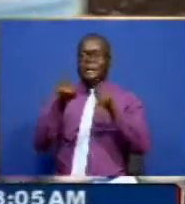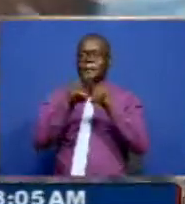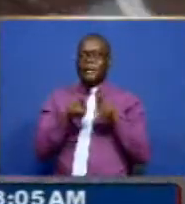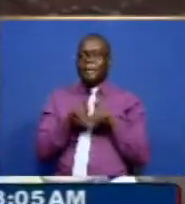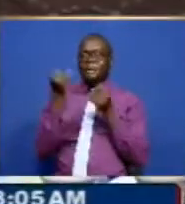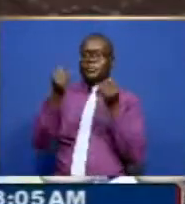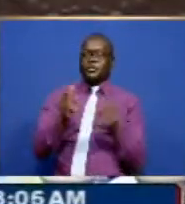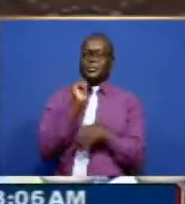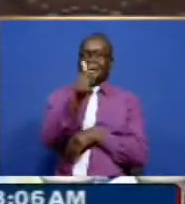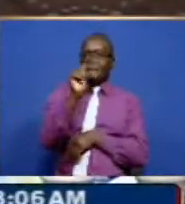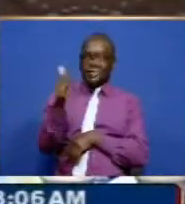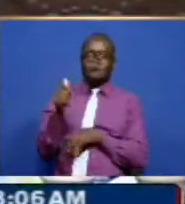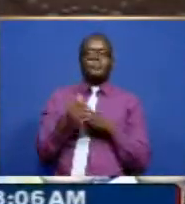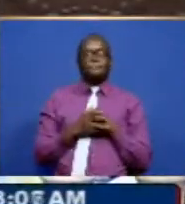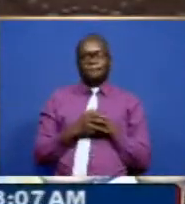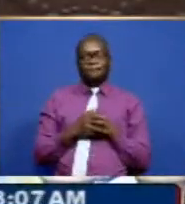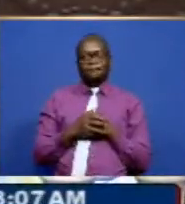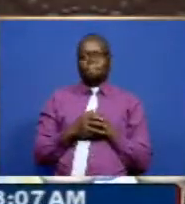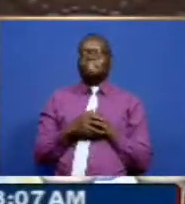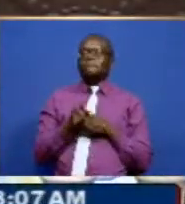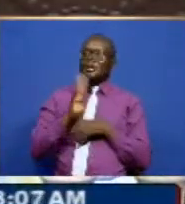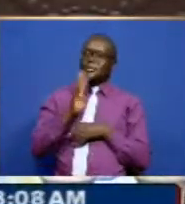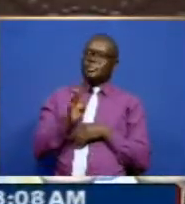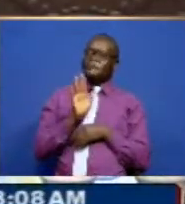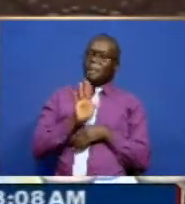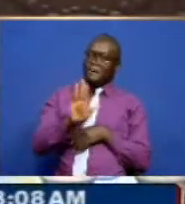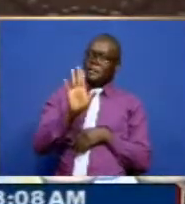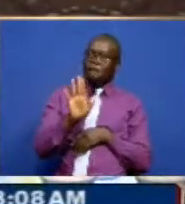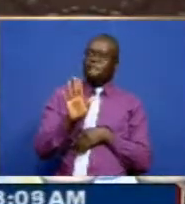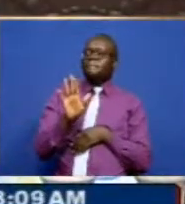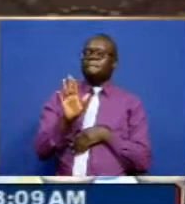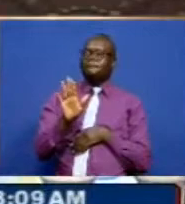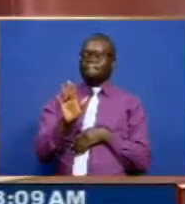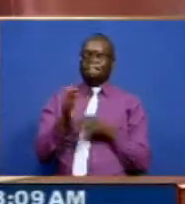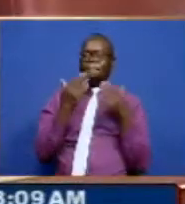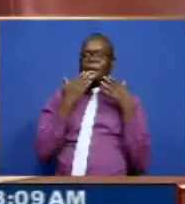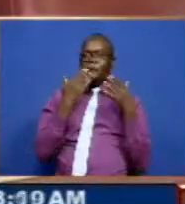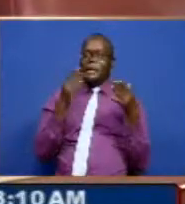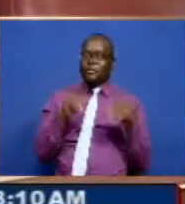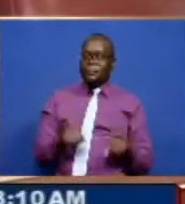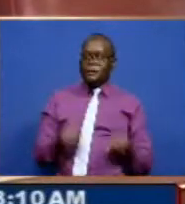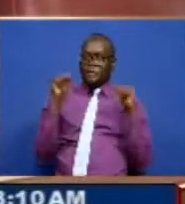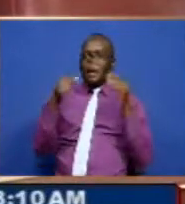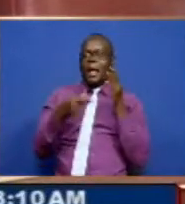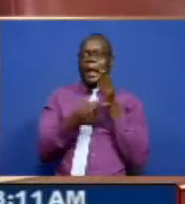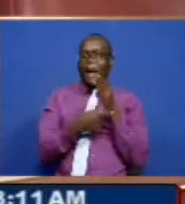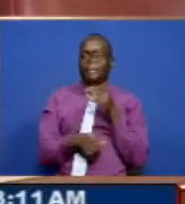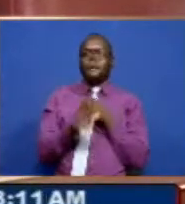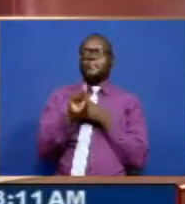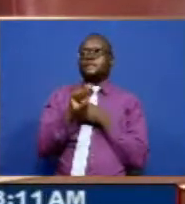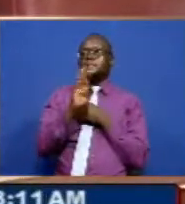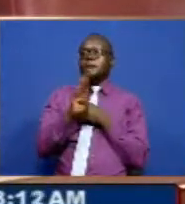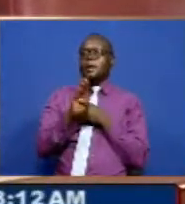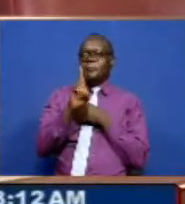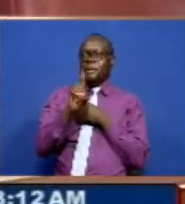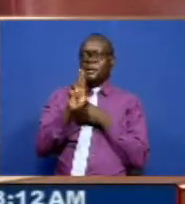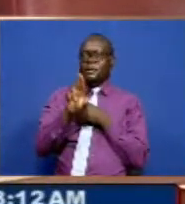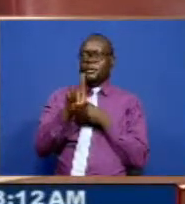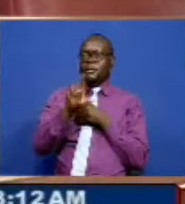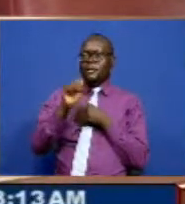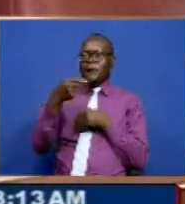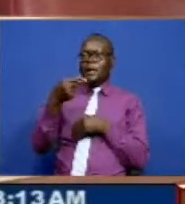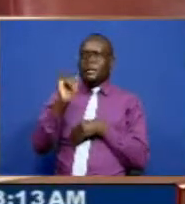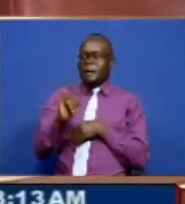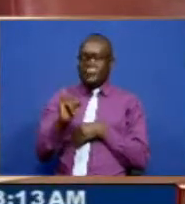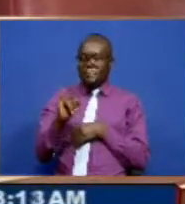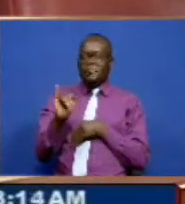introduce themselves. They speak to the mic. And thank you, Chair. My name is Honorable Abdullahi Isaac Mohammed, mover